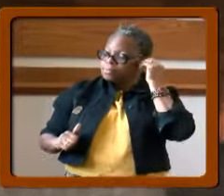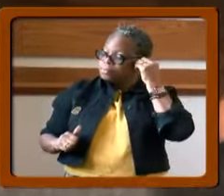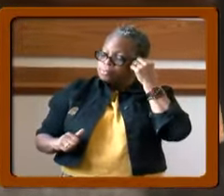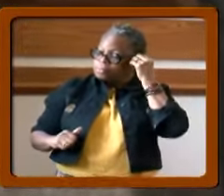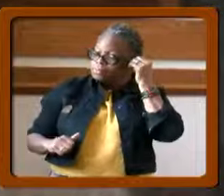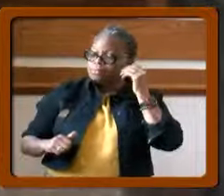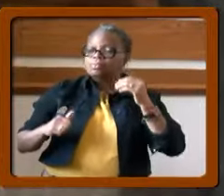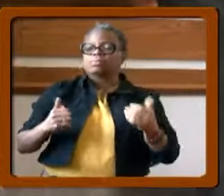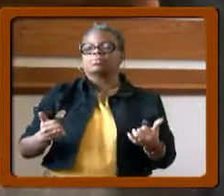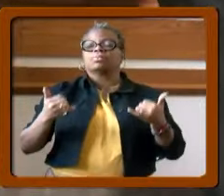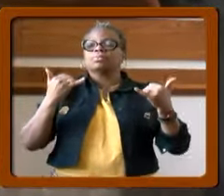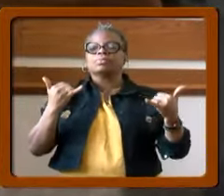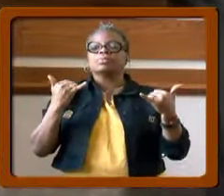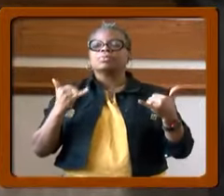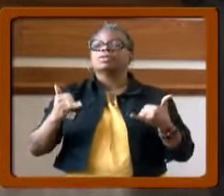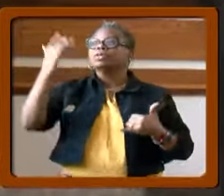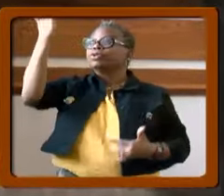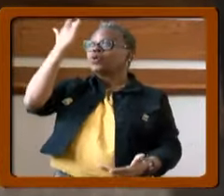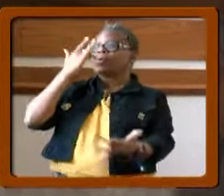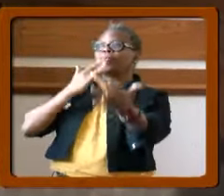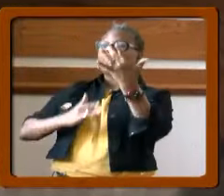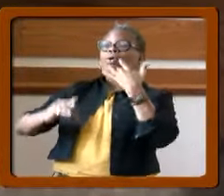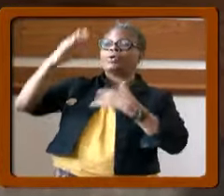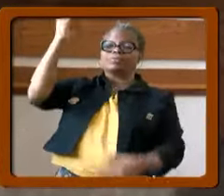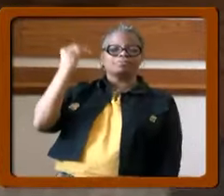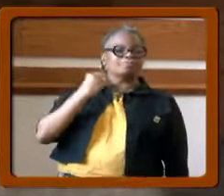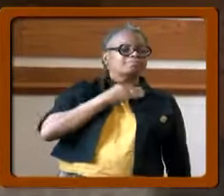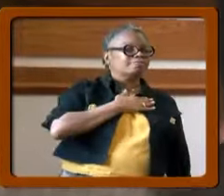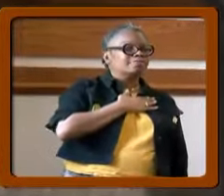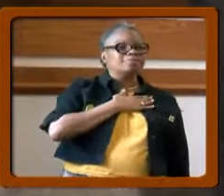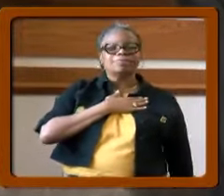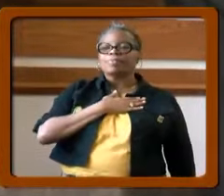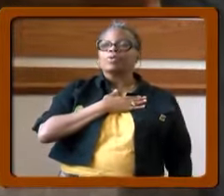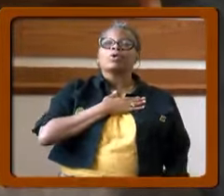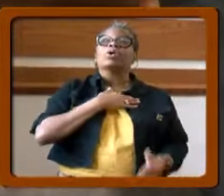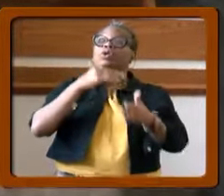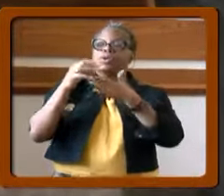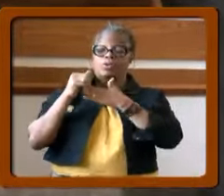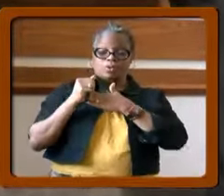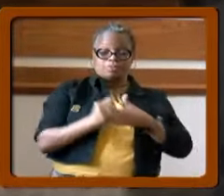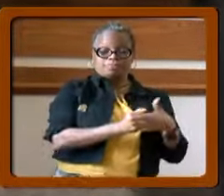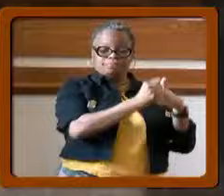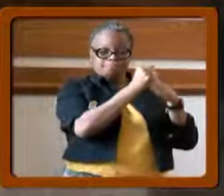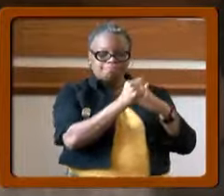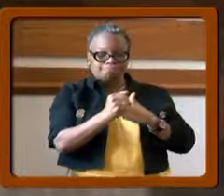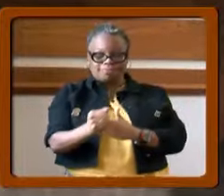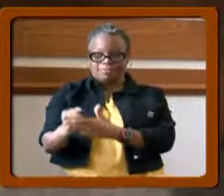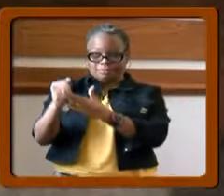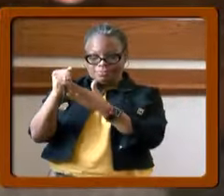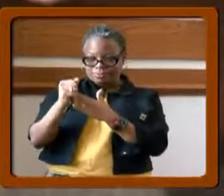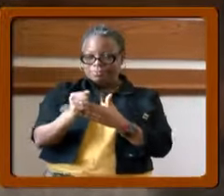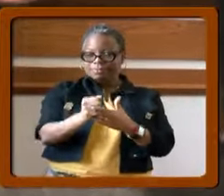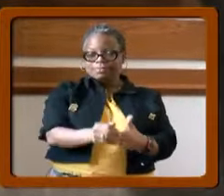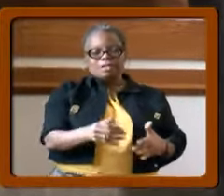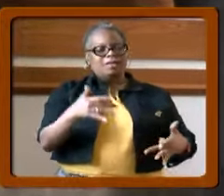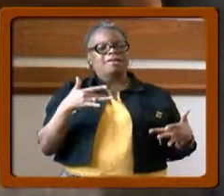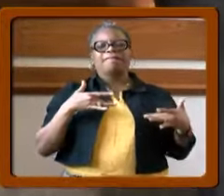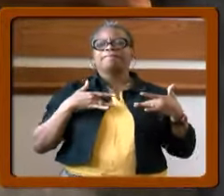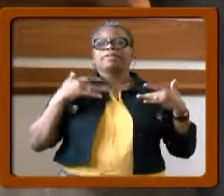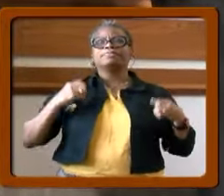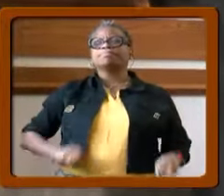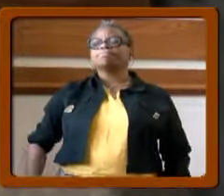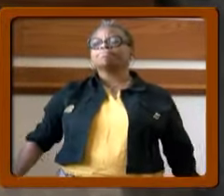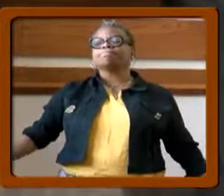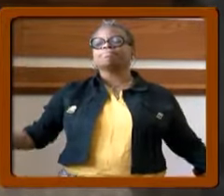Was your favor and mercy, you made a way. and I don't